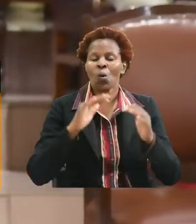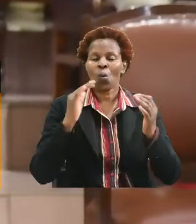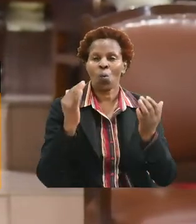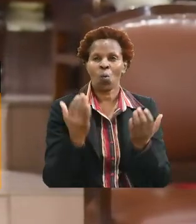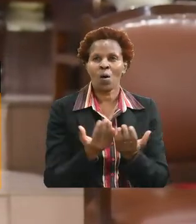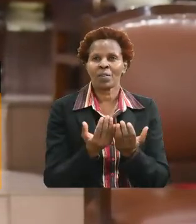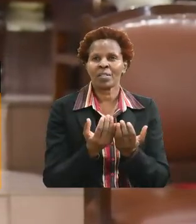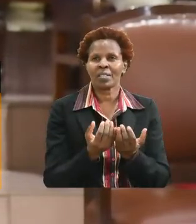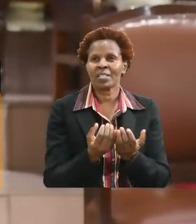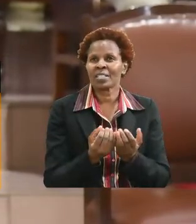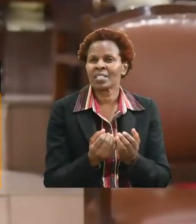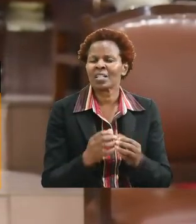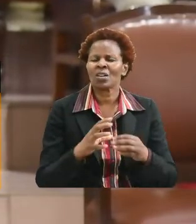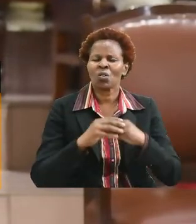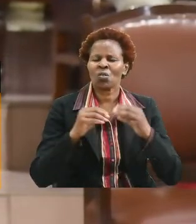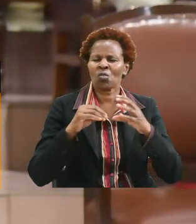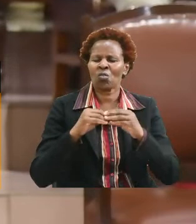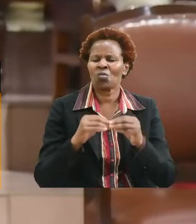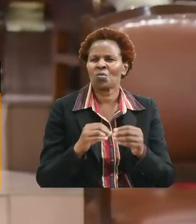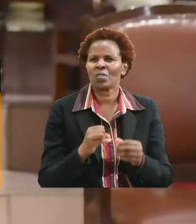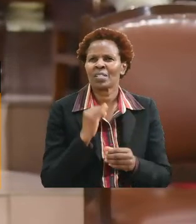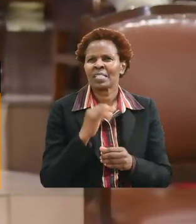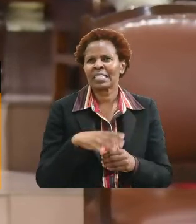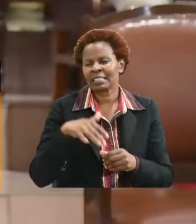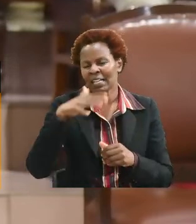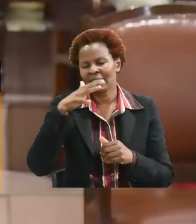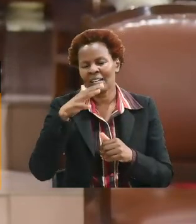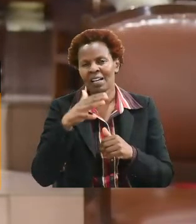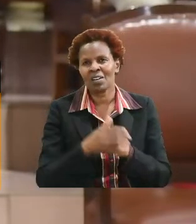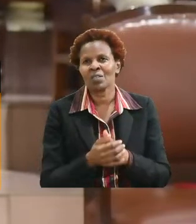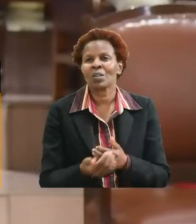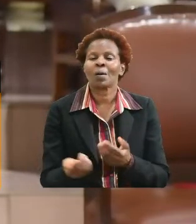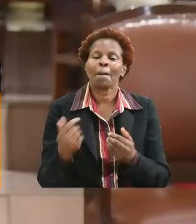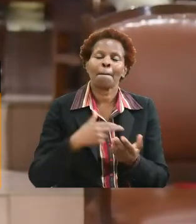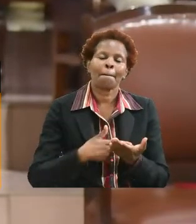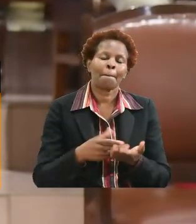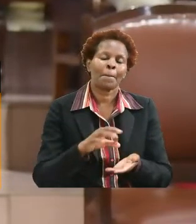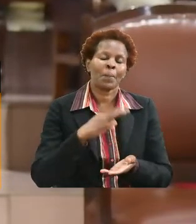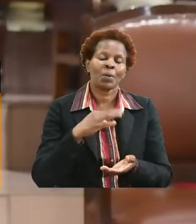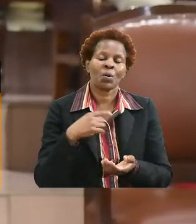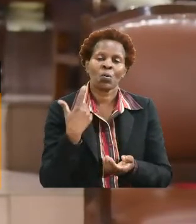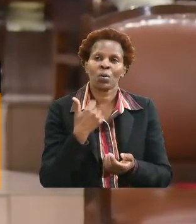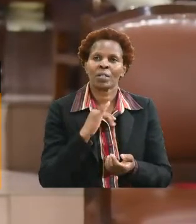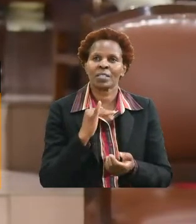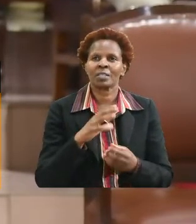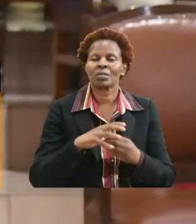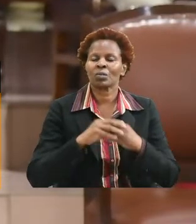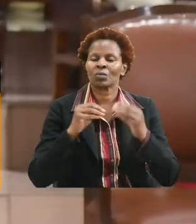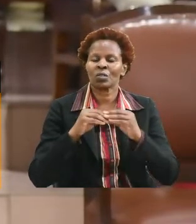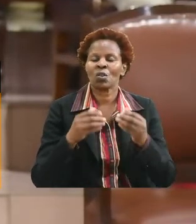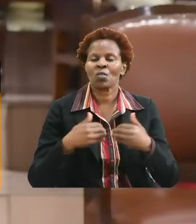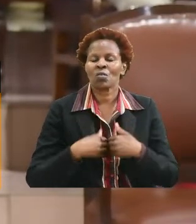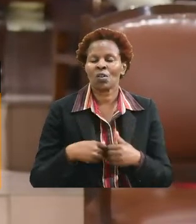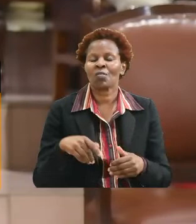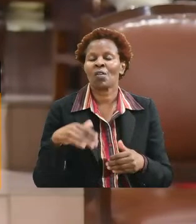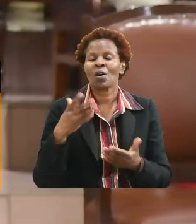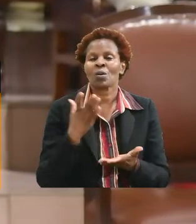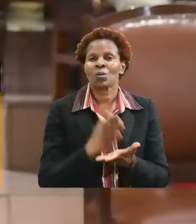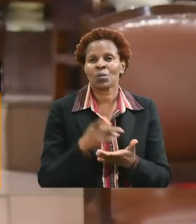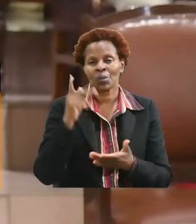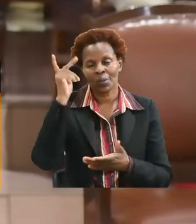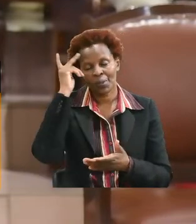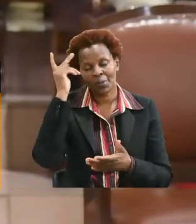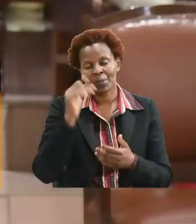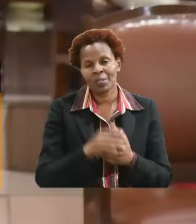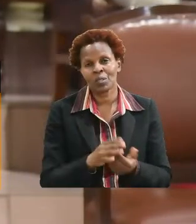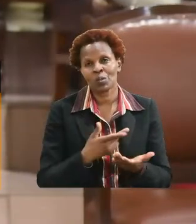is delusional. But with the coming of the Holy Spirit, our Comforter, we are enlightened. Thirdly, because